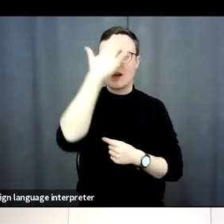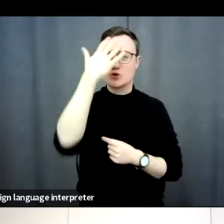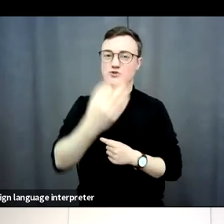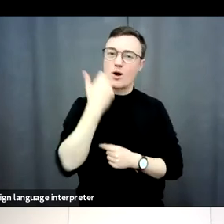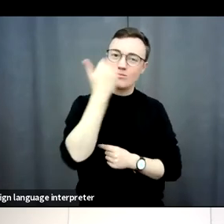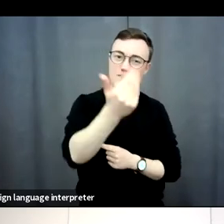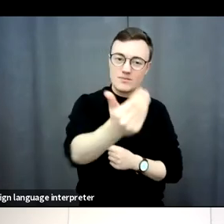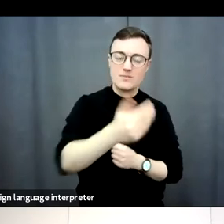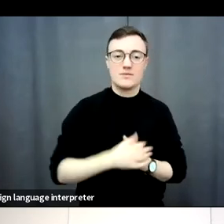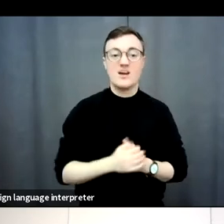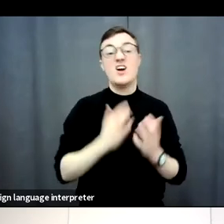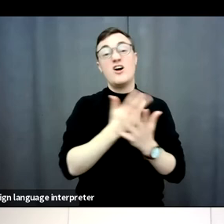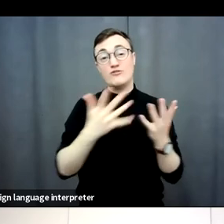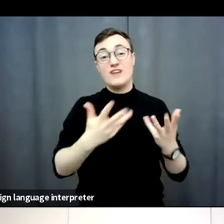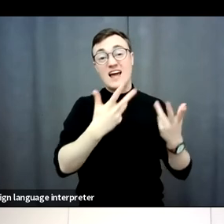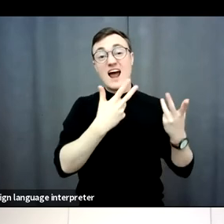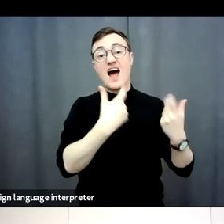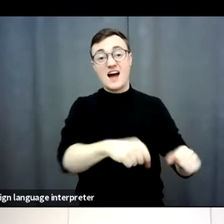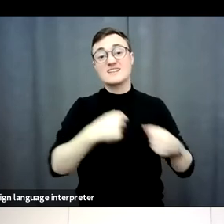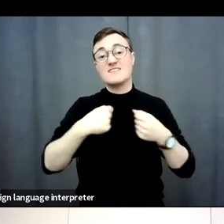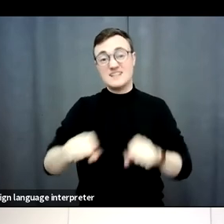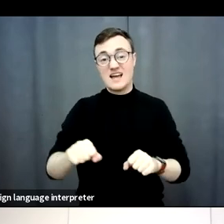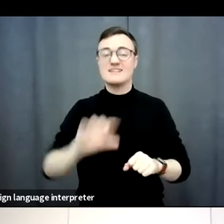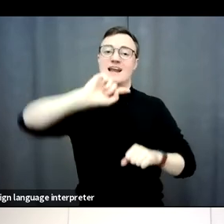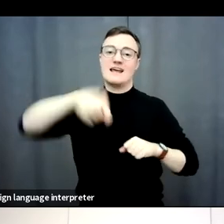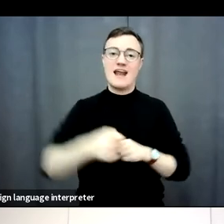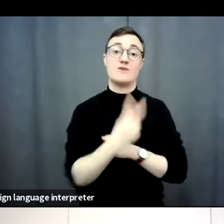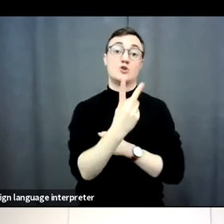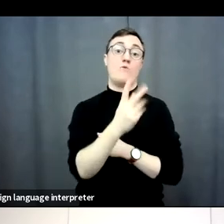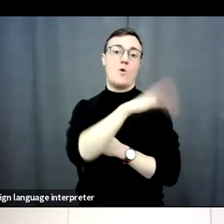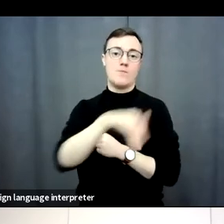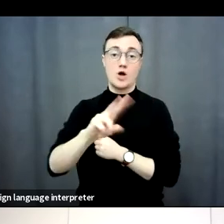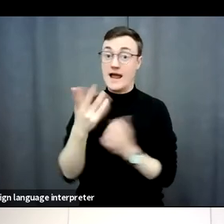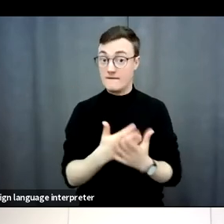Lego activities are for two or more children.